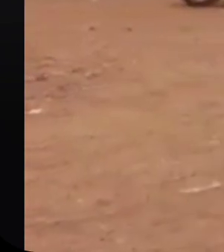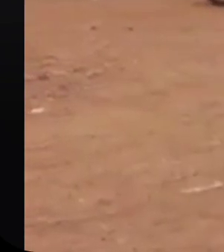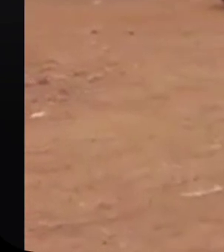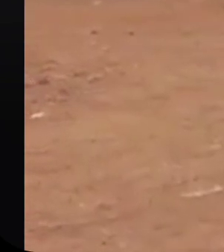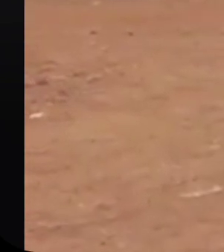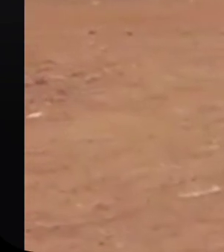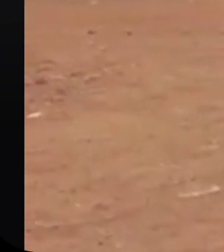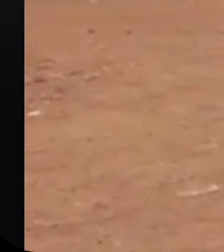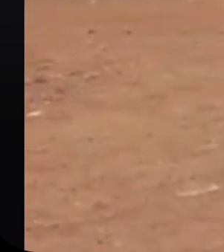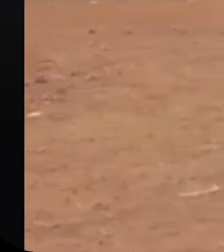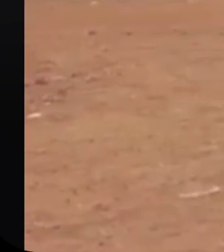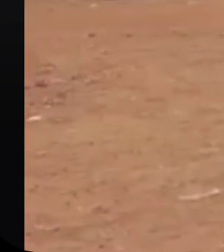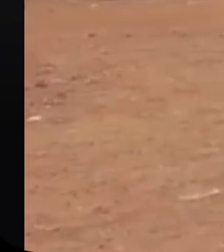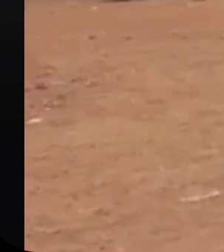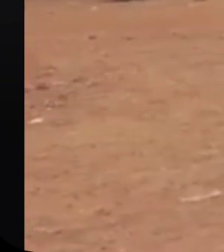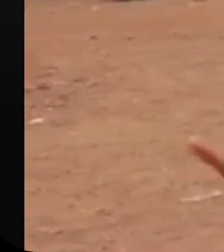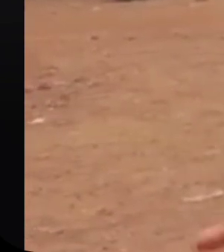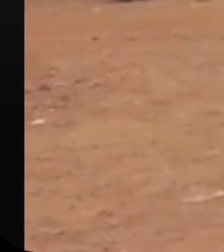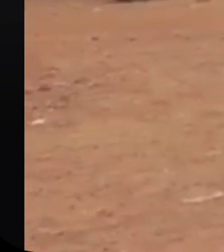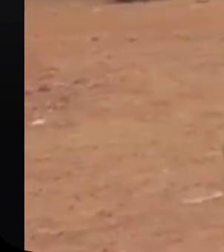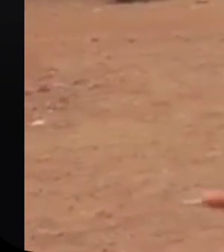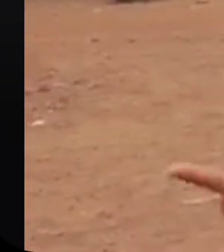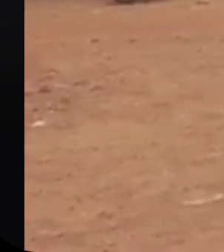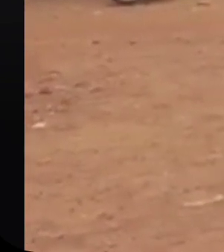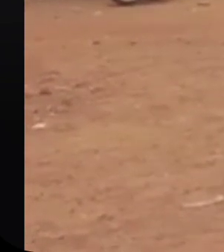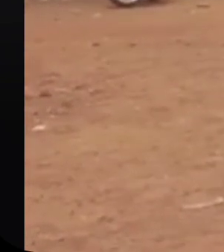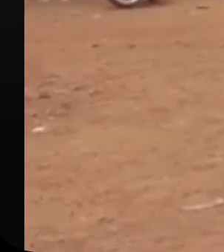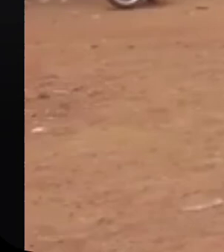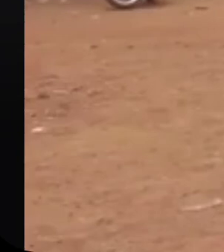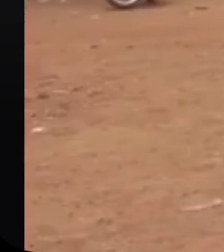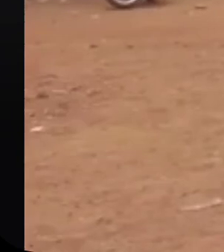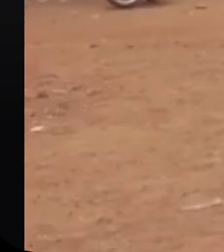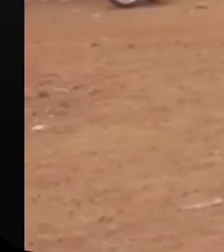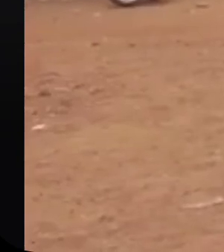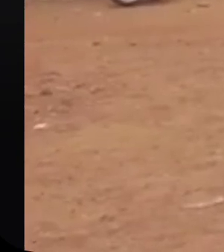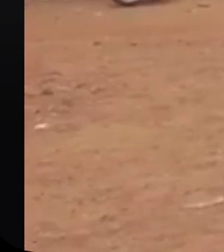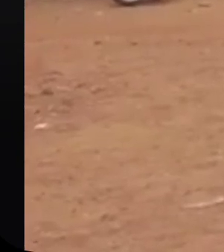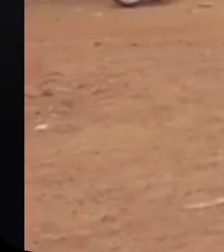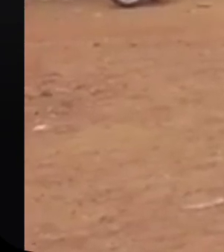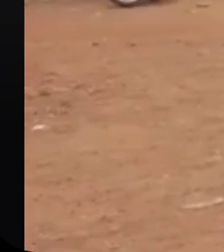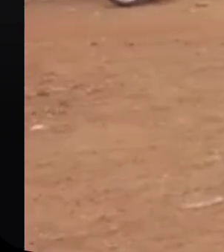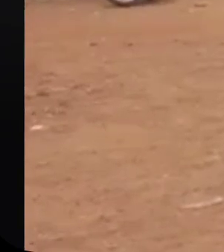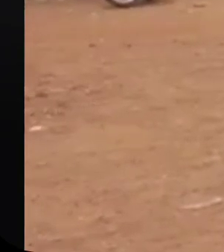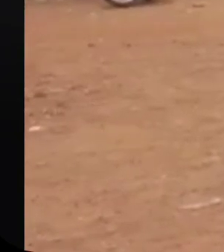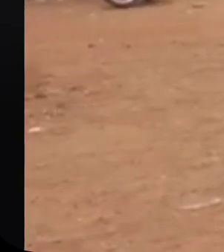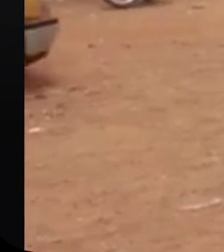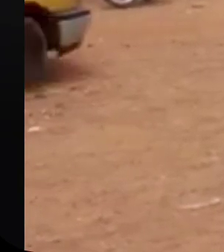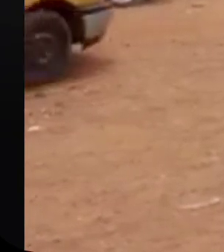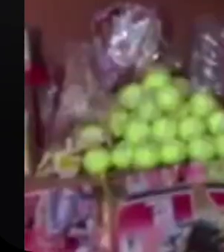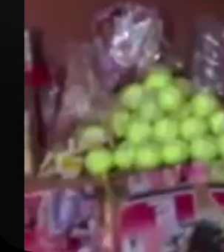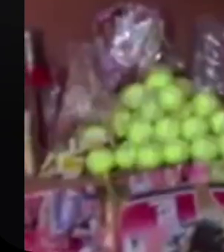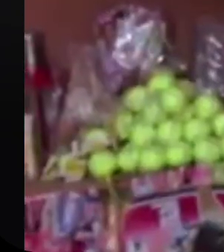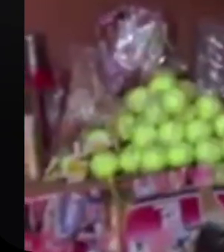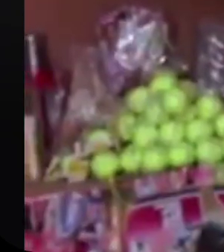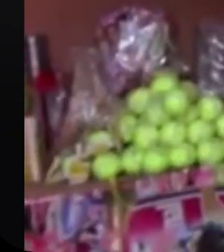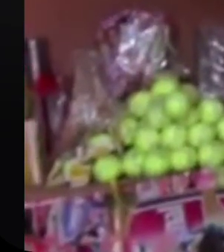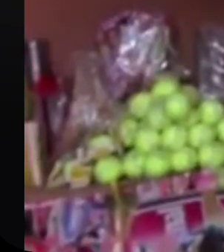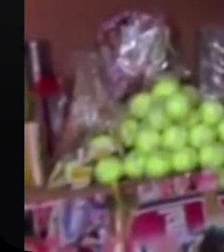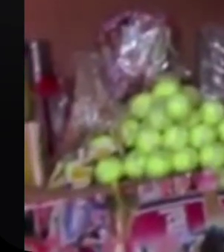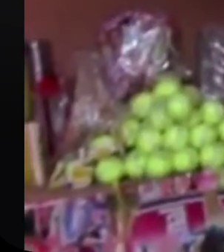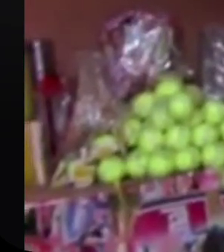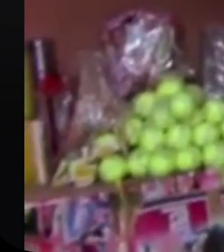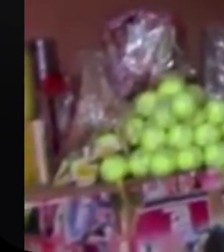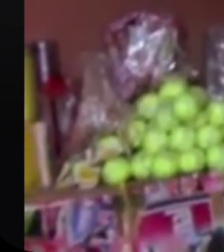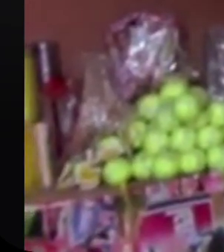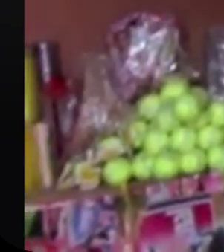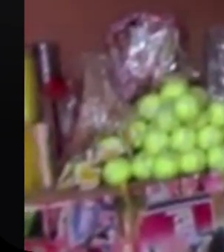direction. Where we young people that are they wait till them they do and now wait till they do it not be the same. So fit for change. My